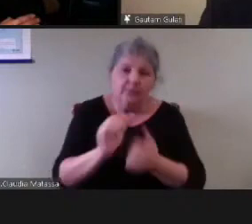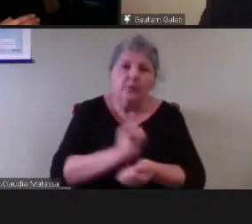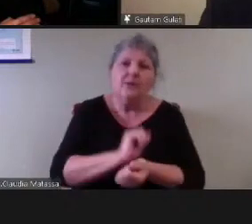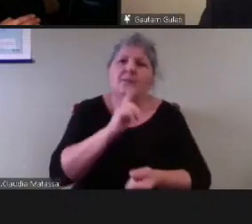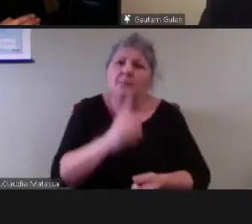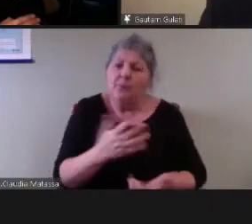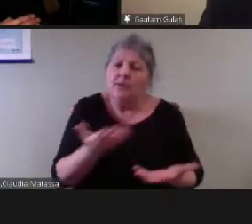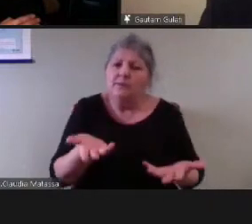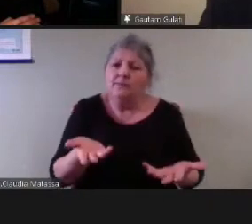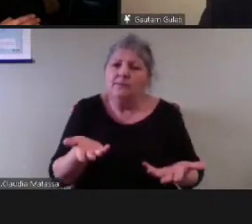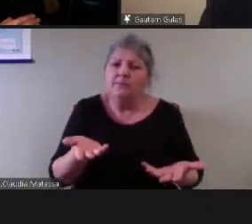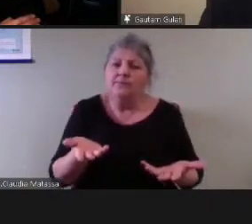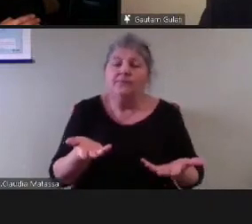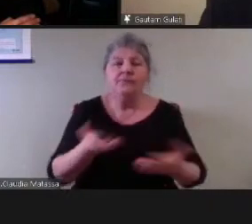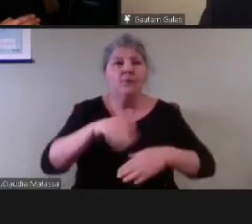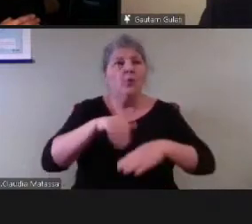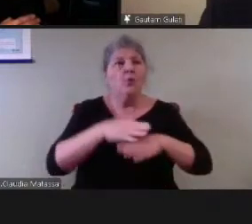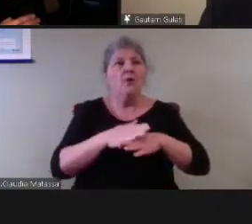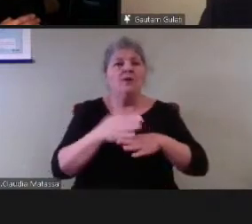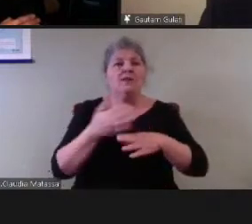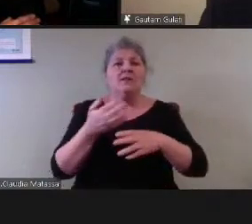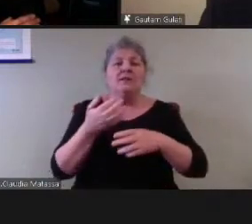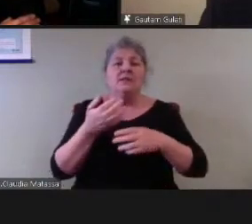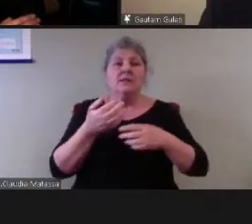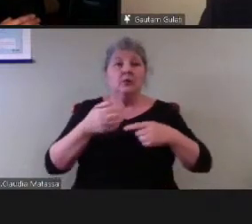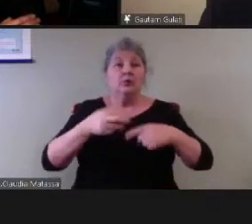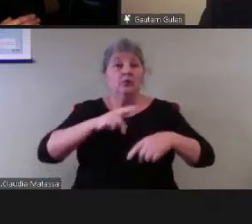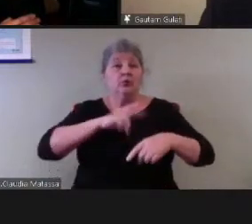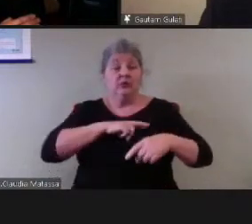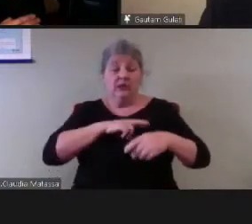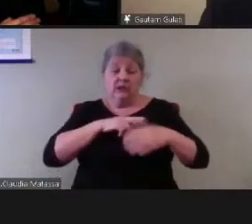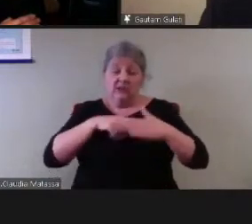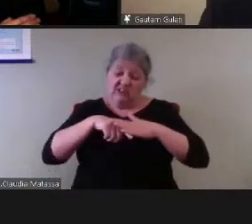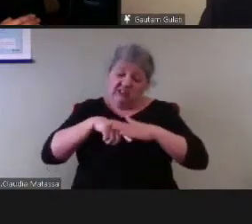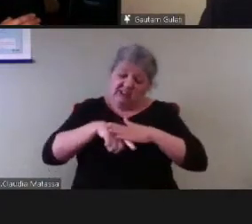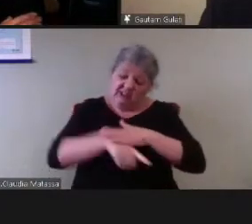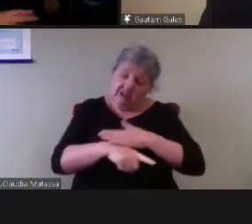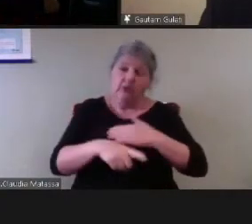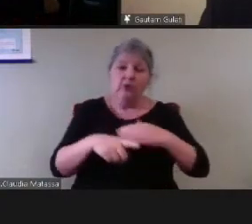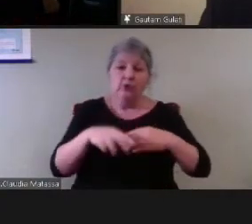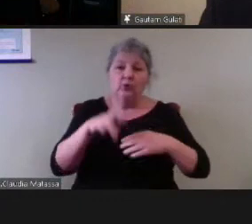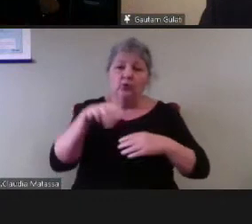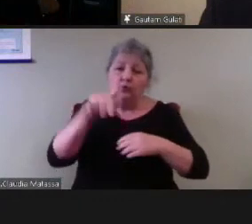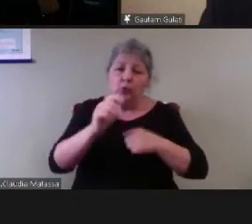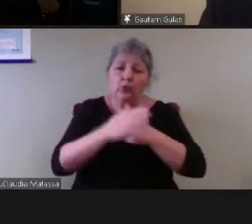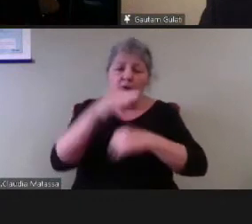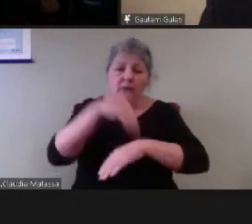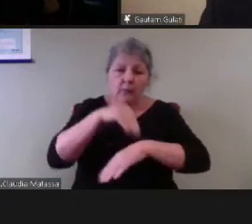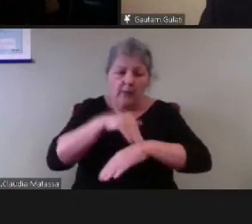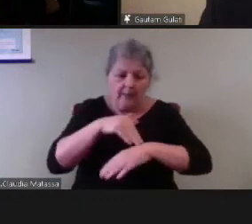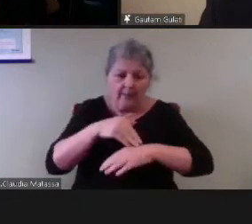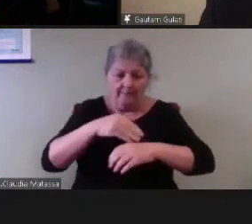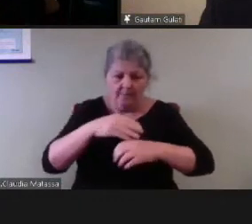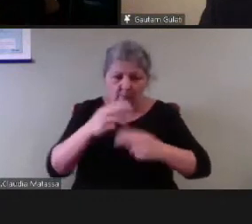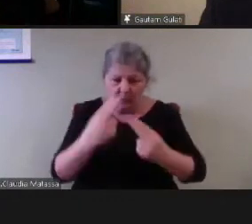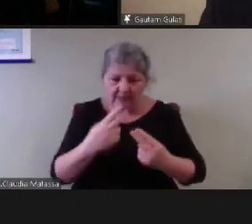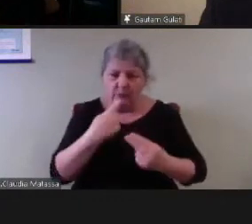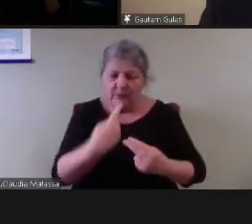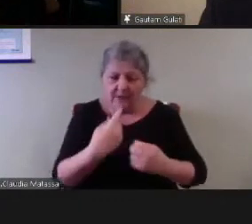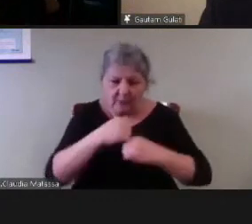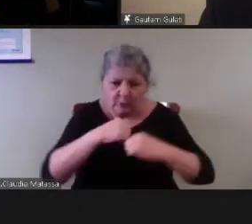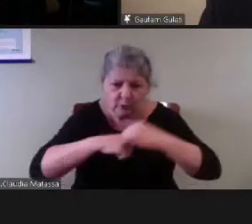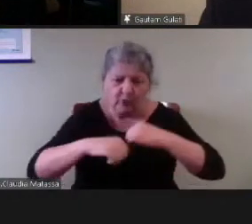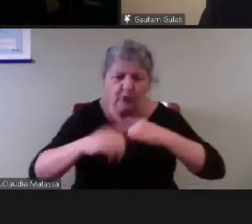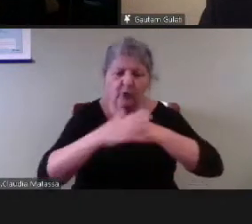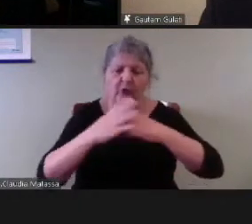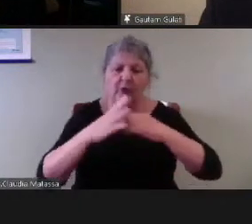in prison. Whereas in order to actually really get to the root of that, we have to start challenging those structural things that I suppose also